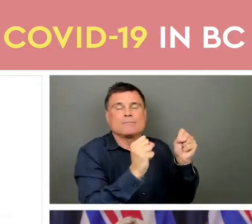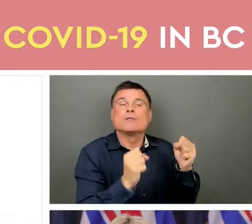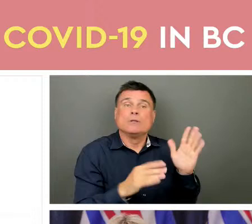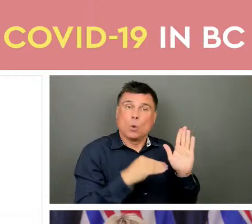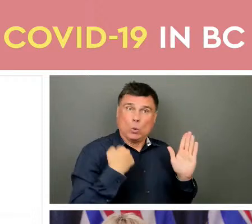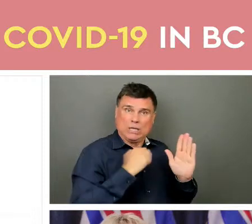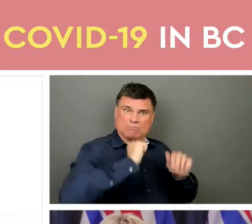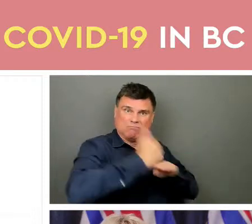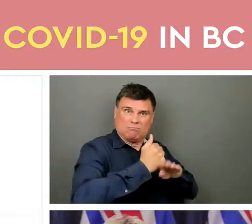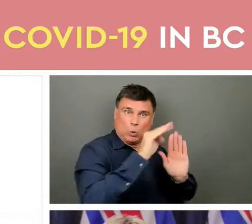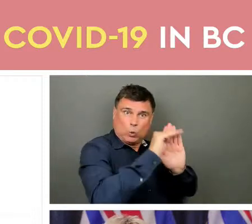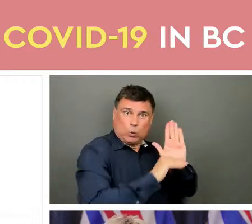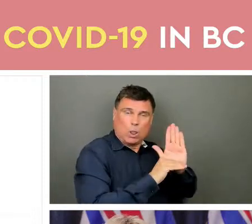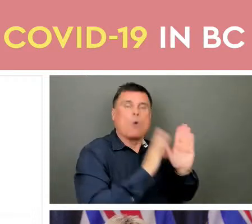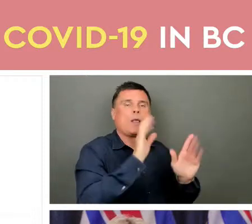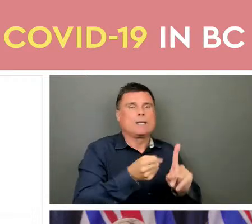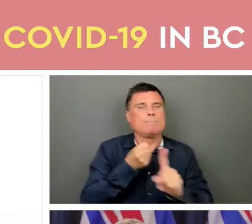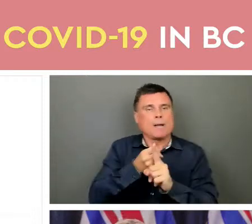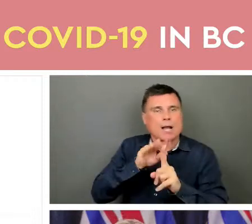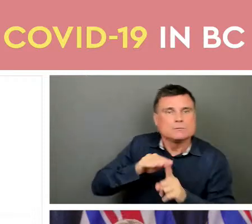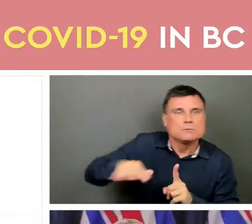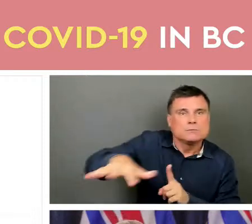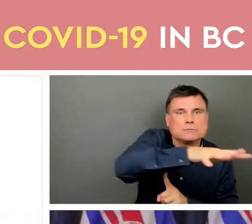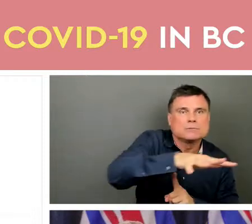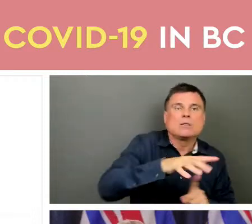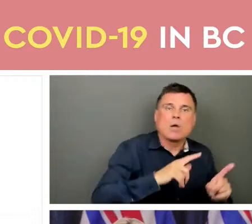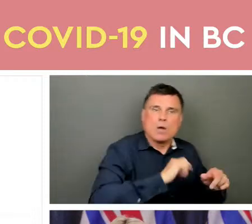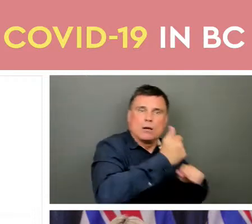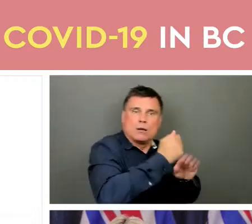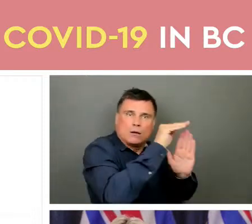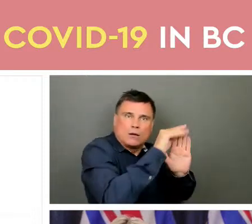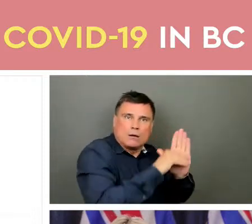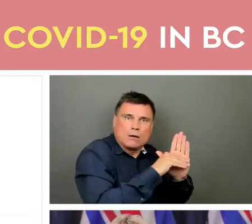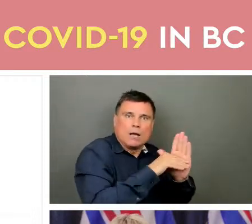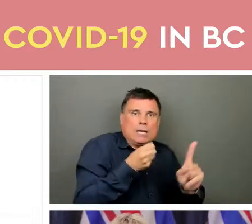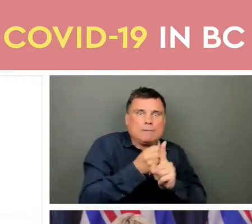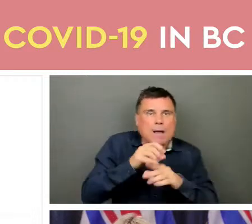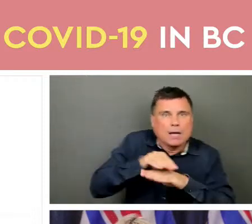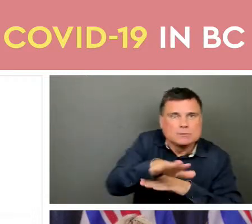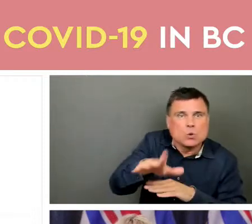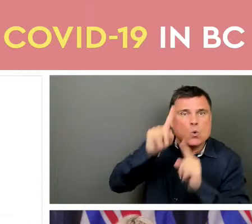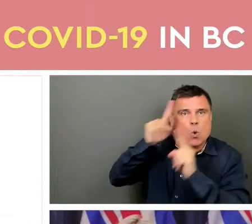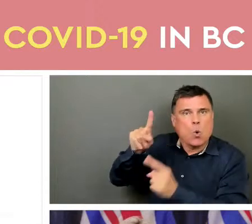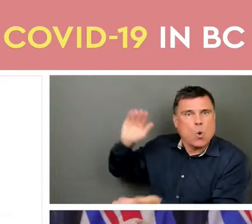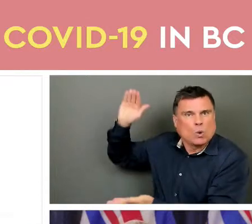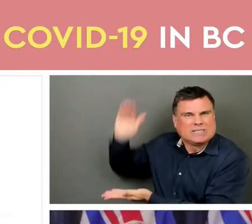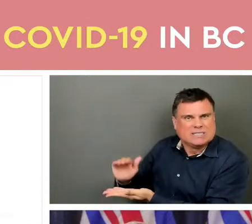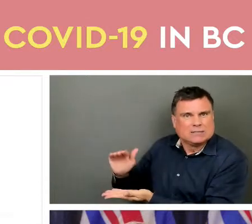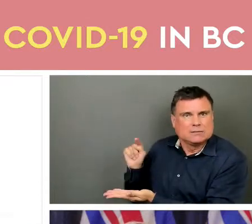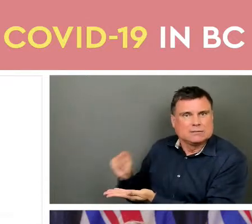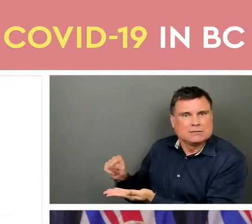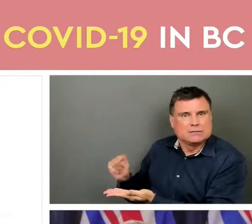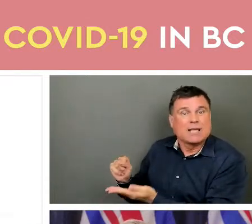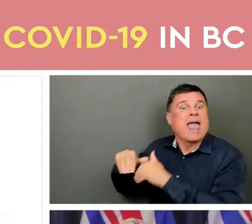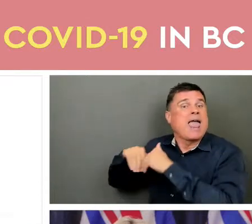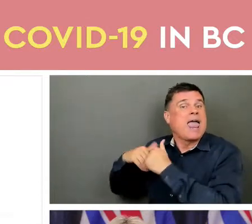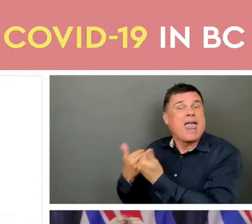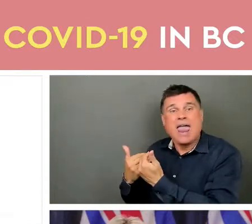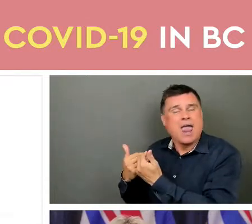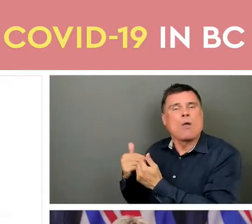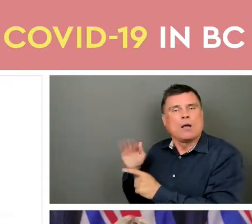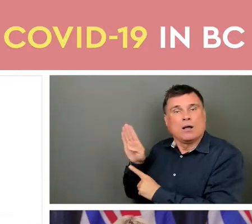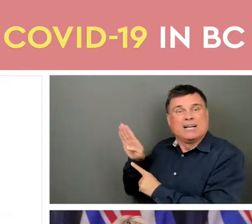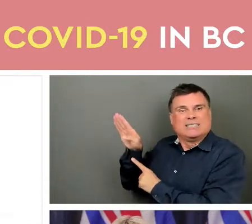most important actions we can take now to stop this transmission and to bend our curve back down are